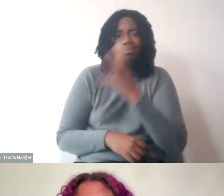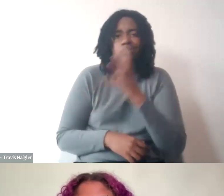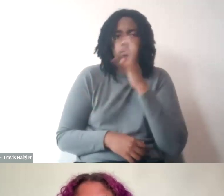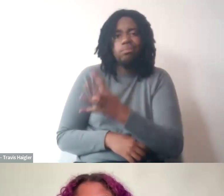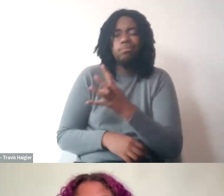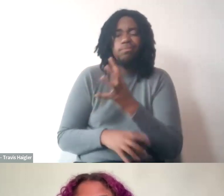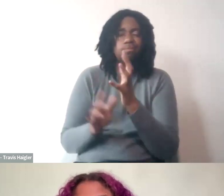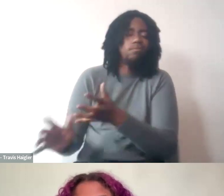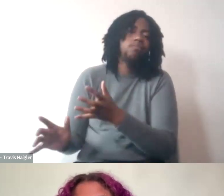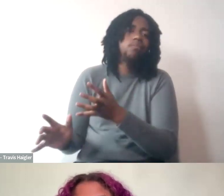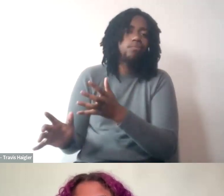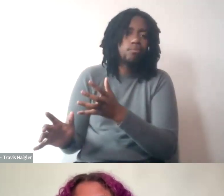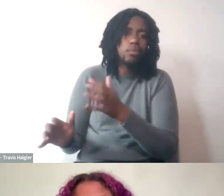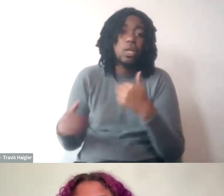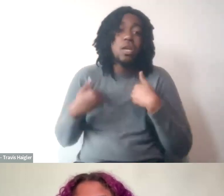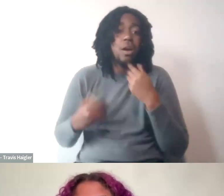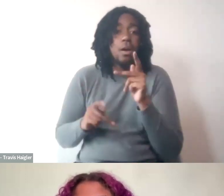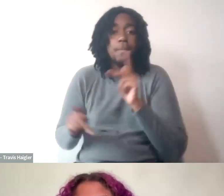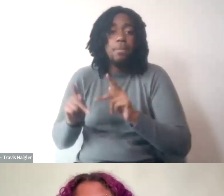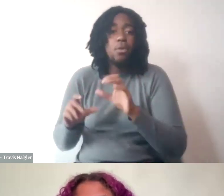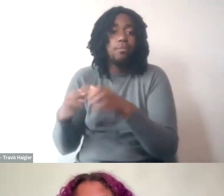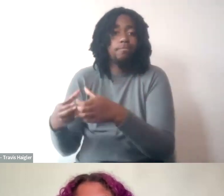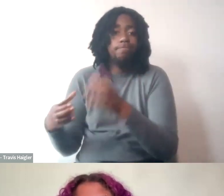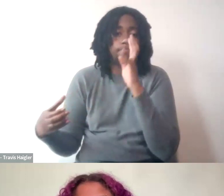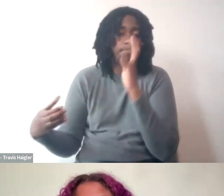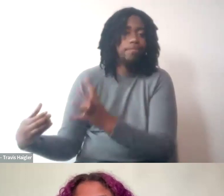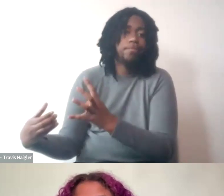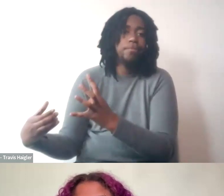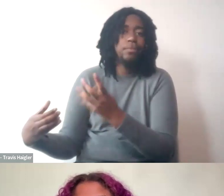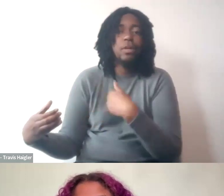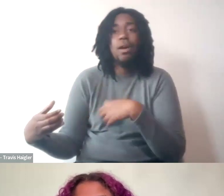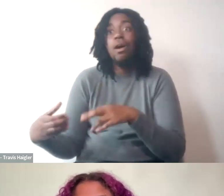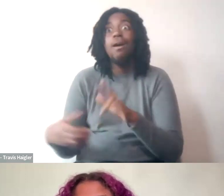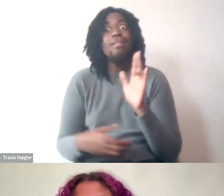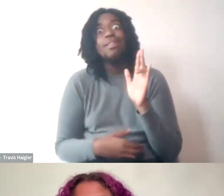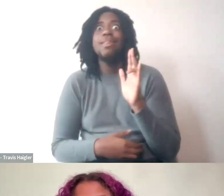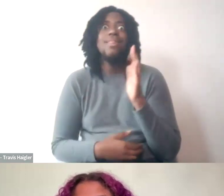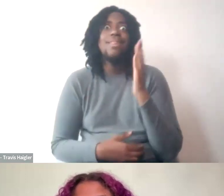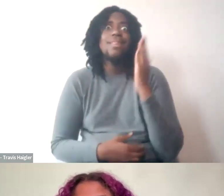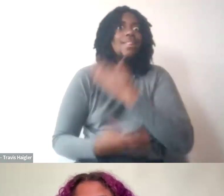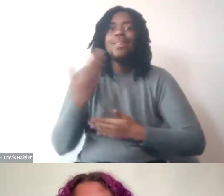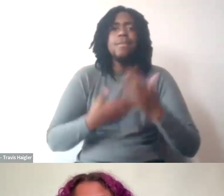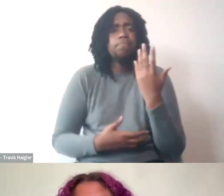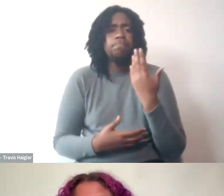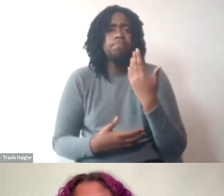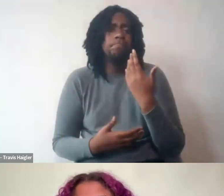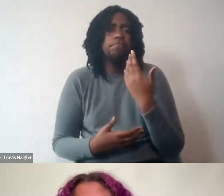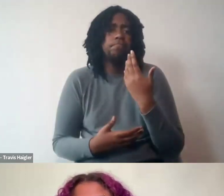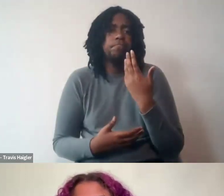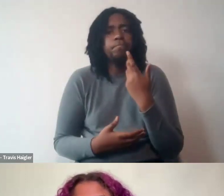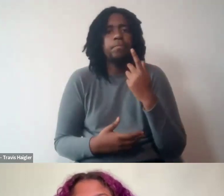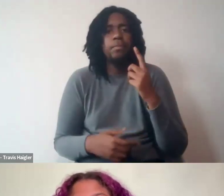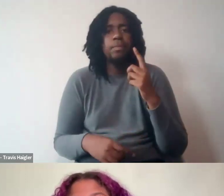act as if they are somehow these super innocent creatures that cannot, that should not